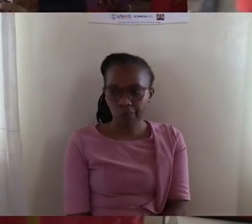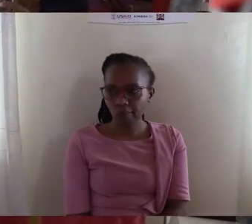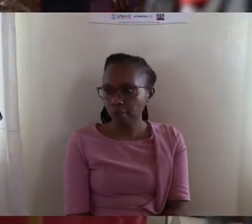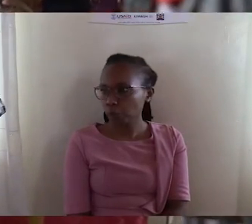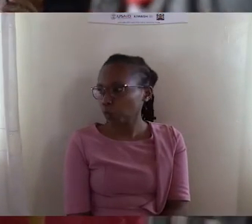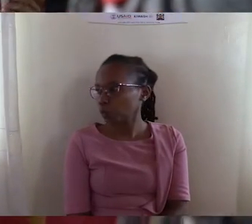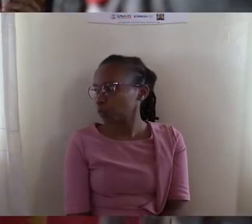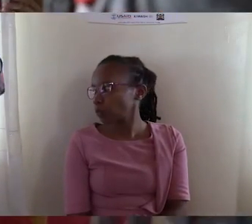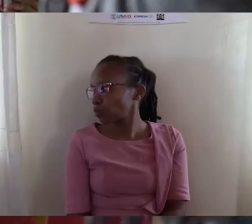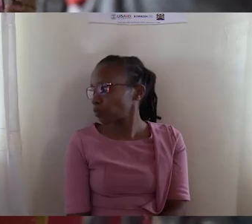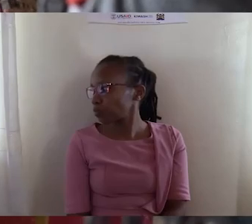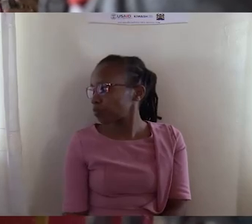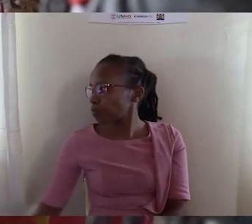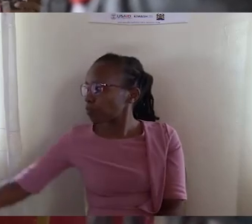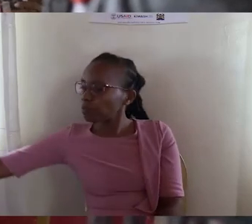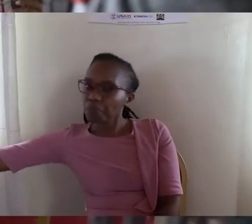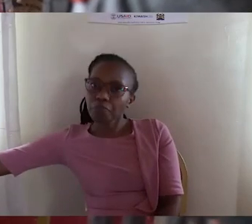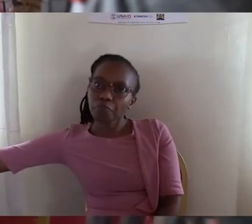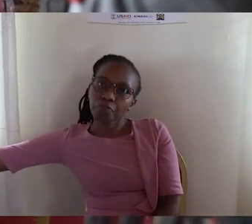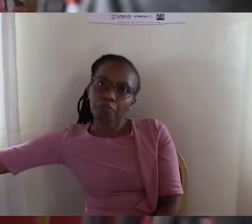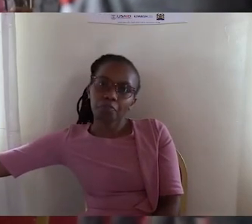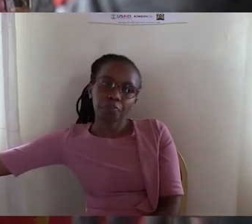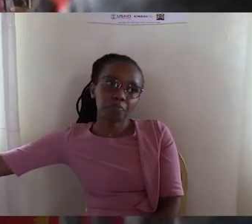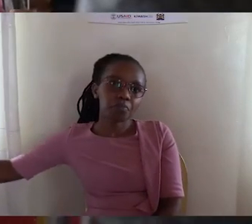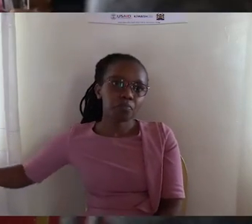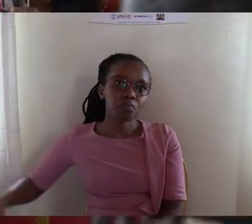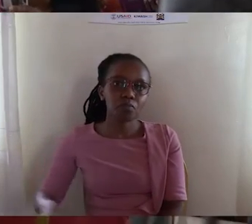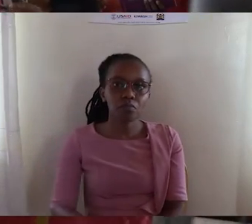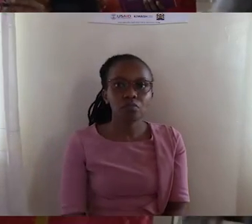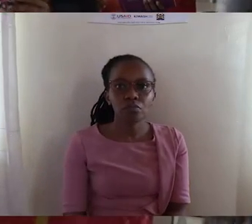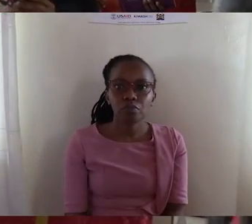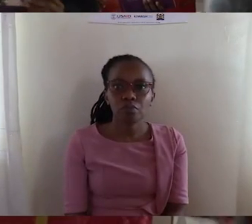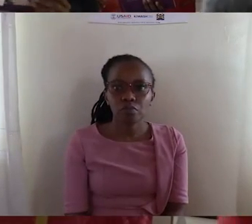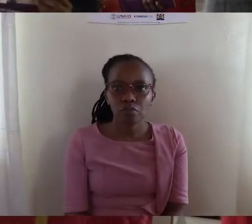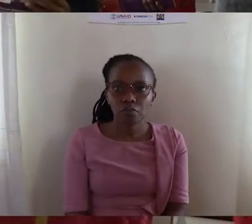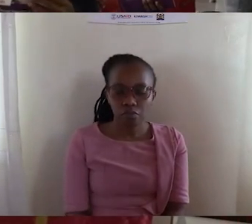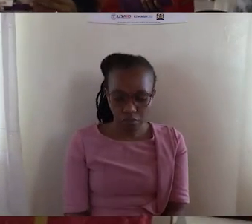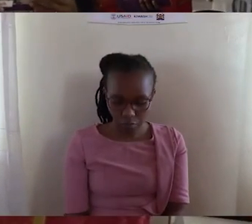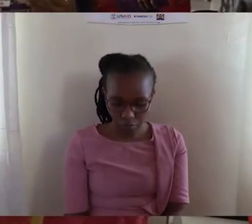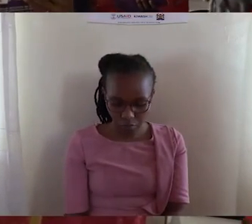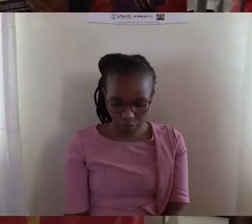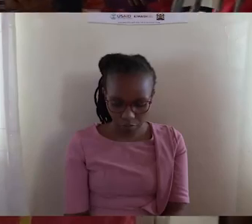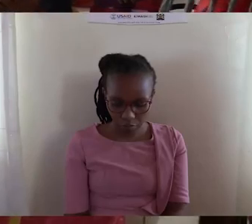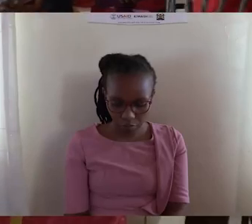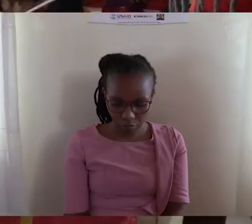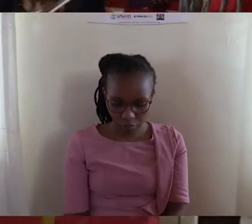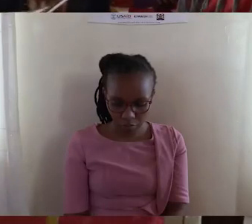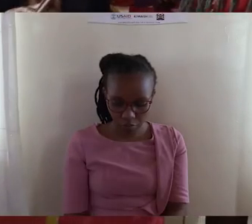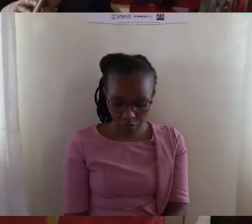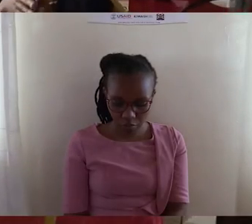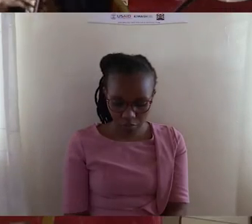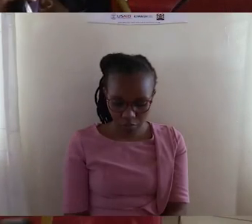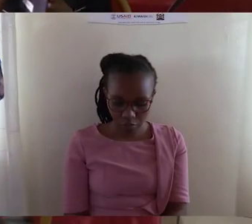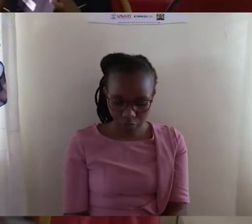these partners. Yes. Yeah, but we don't hope to have more survivors moving forward. Yes. Because we are putting this